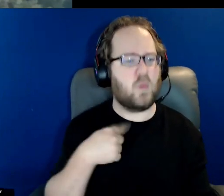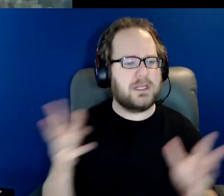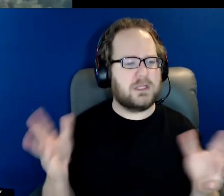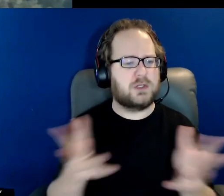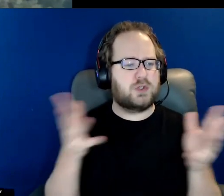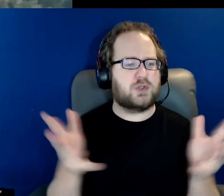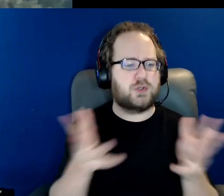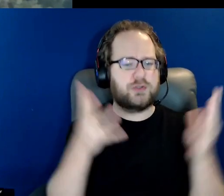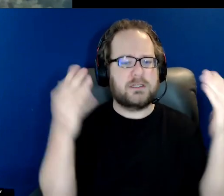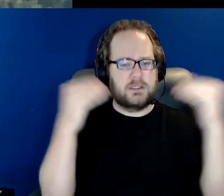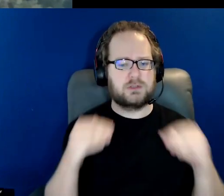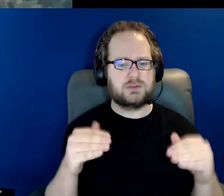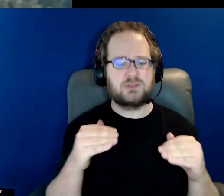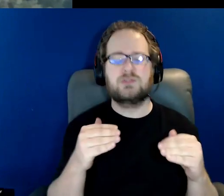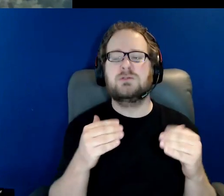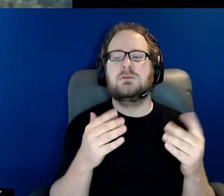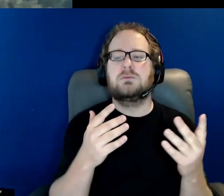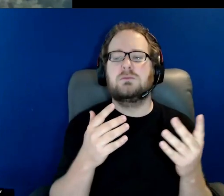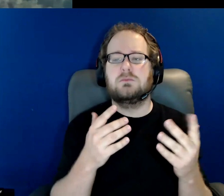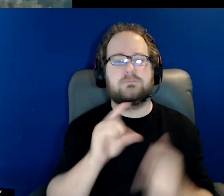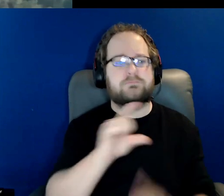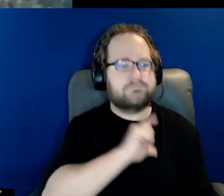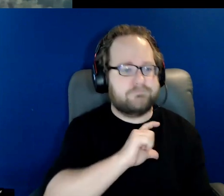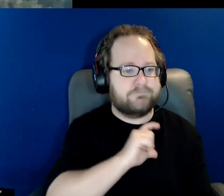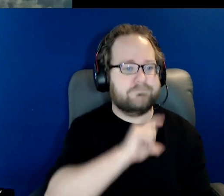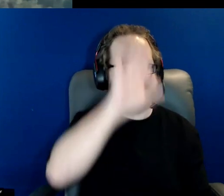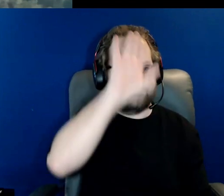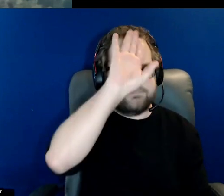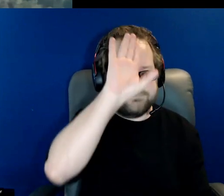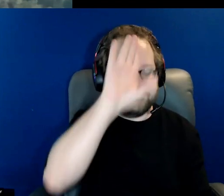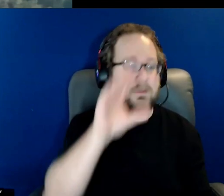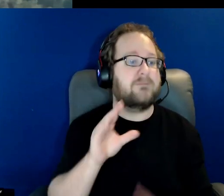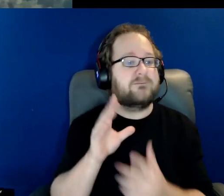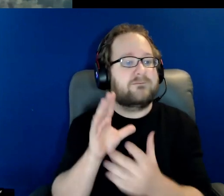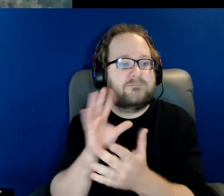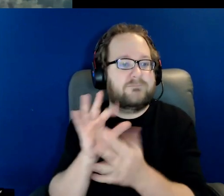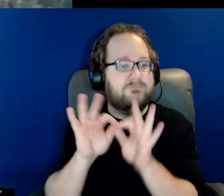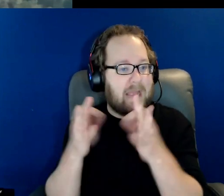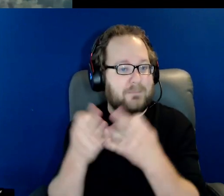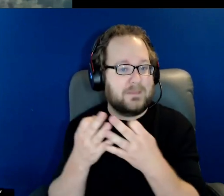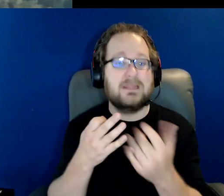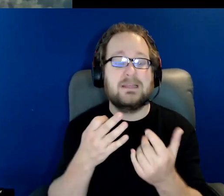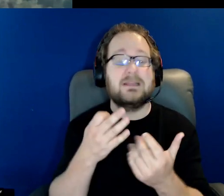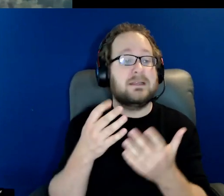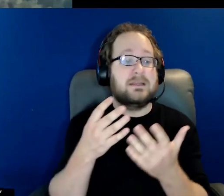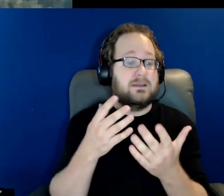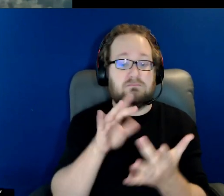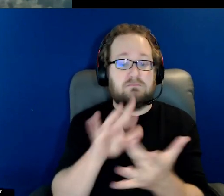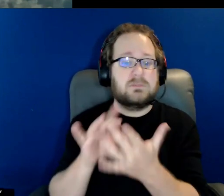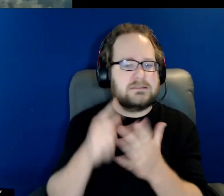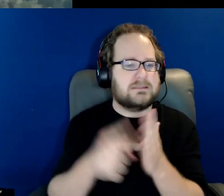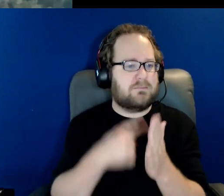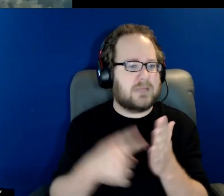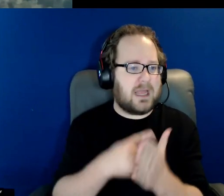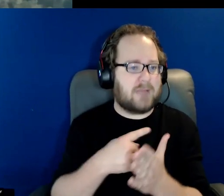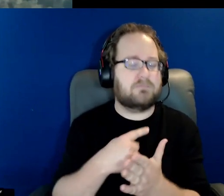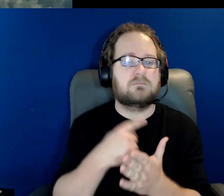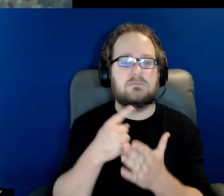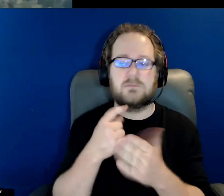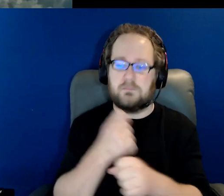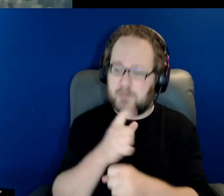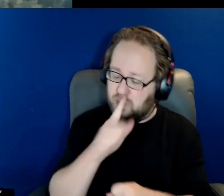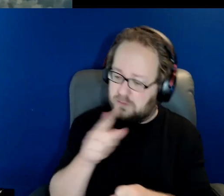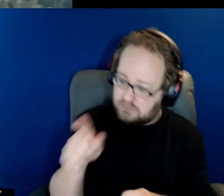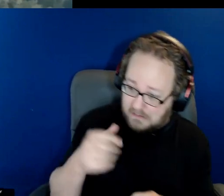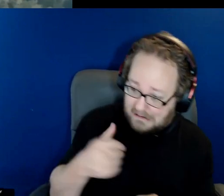saying, are you okay? Because with social isolation, people don't reach out for help. Sometimes it's a matter of stopping by, making sure they have air conditioning,